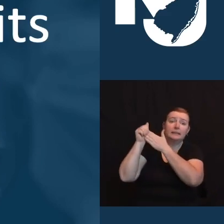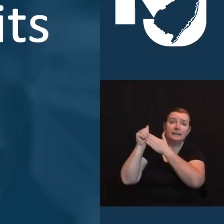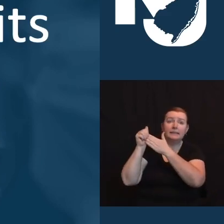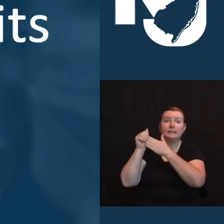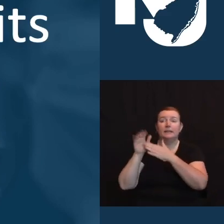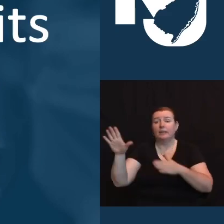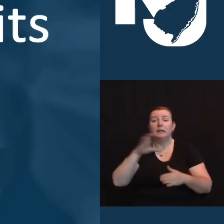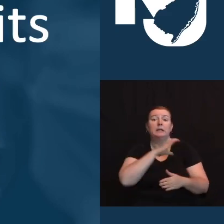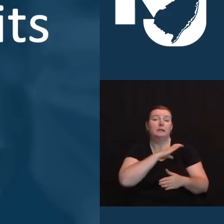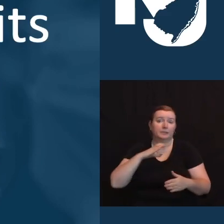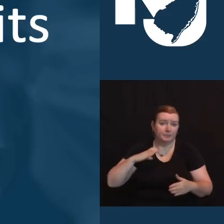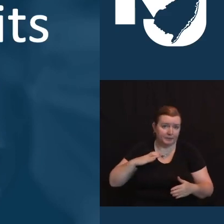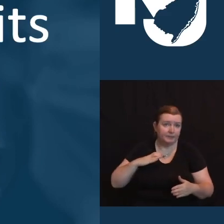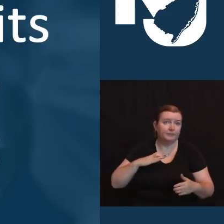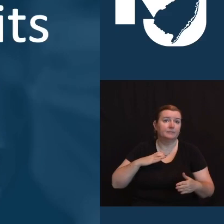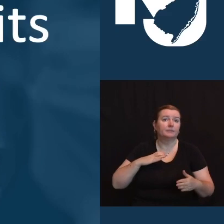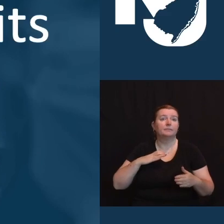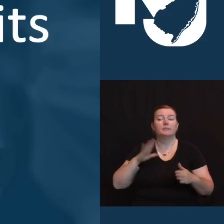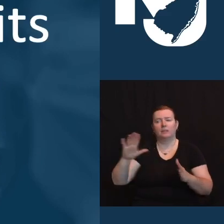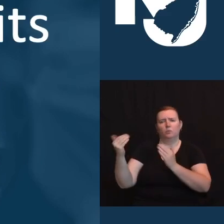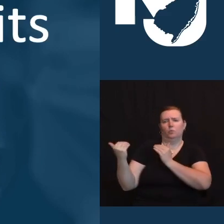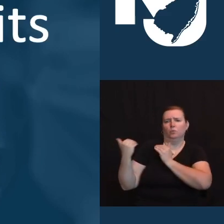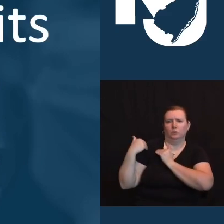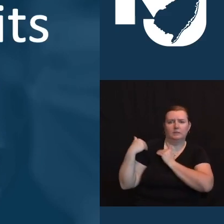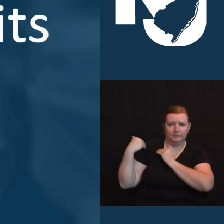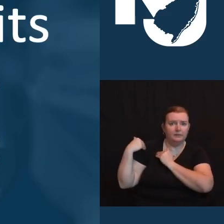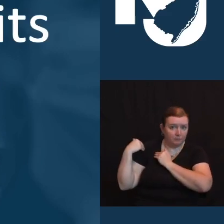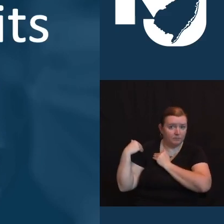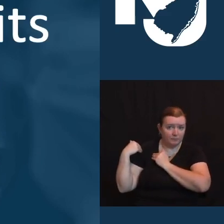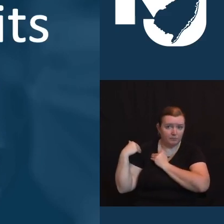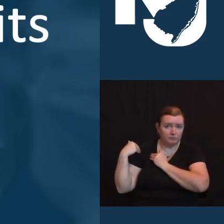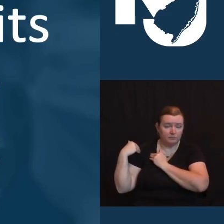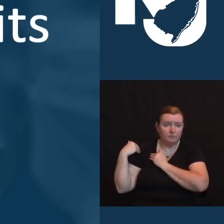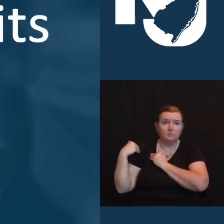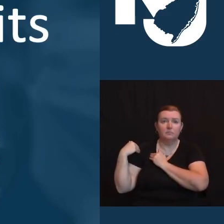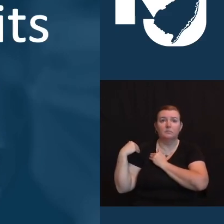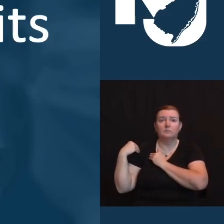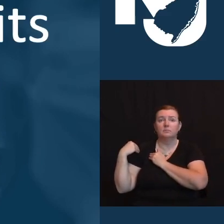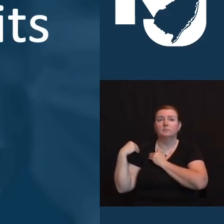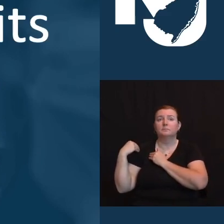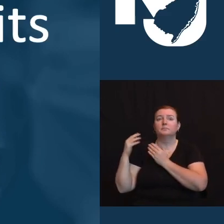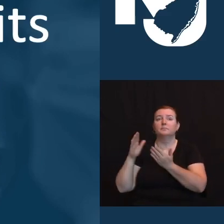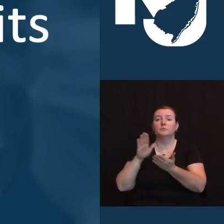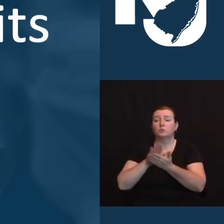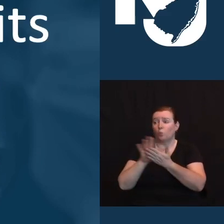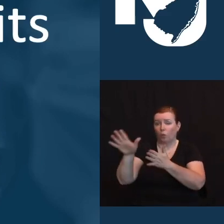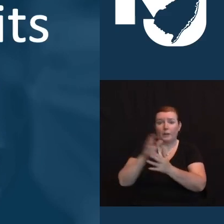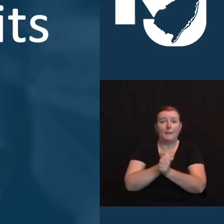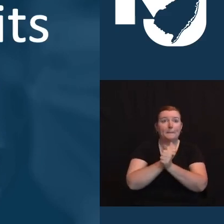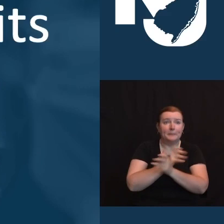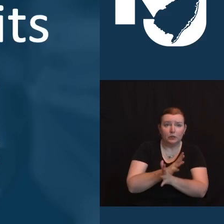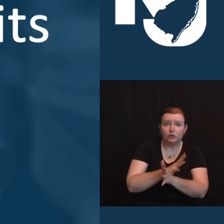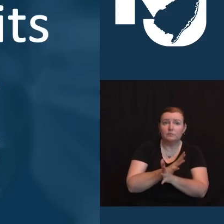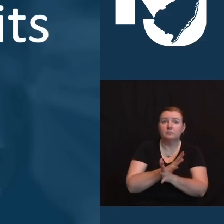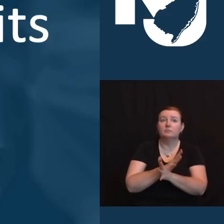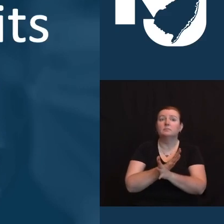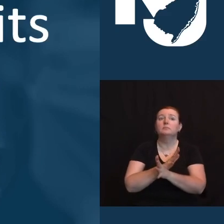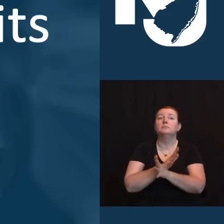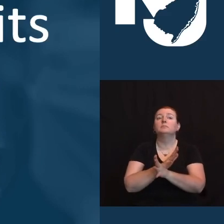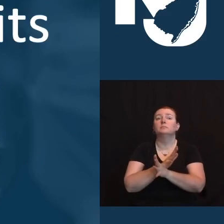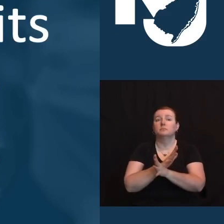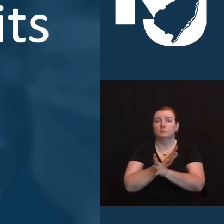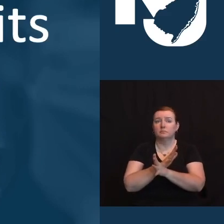that are being placed upon them. And all plans will also be required to carry a direct attestation by